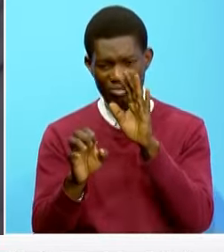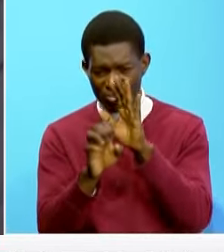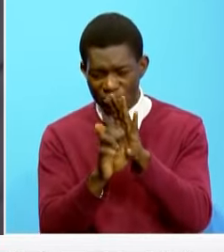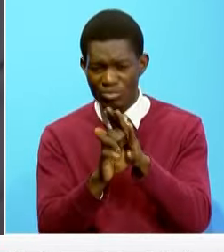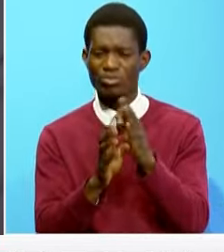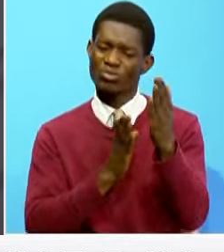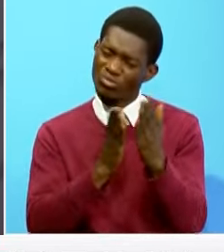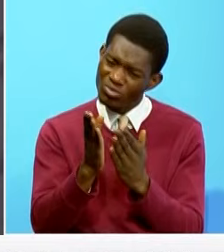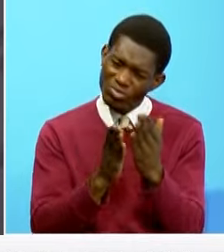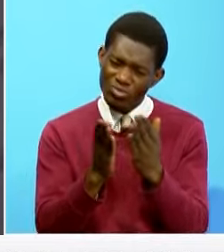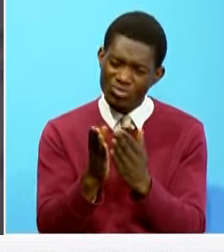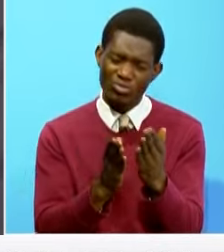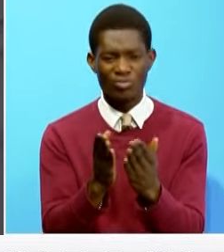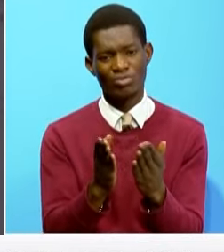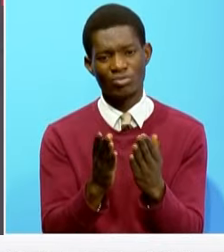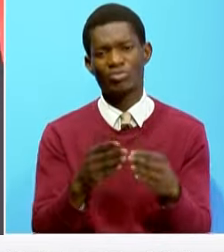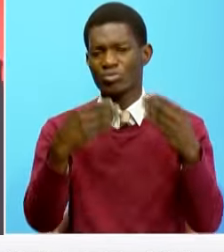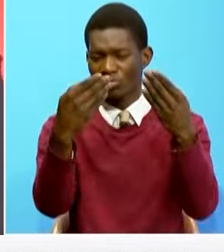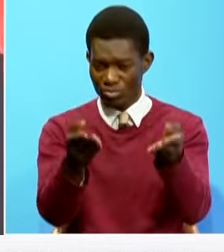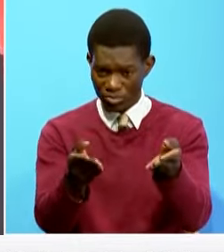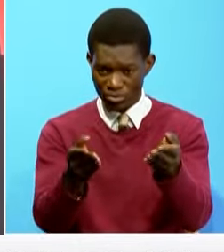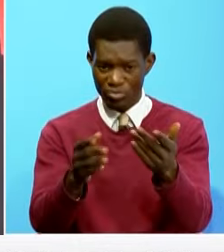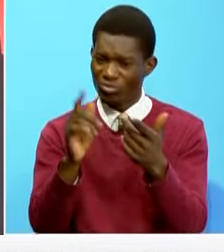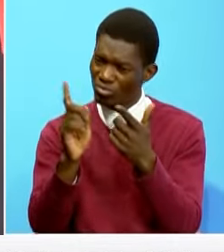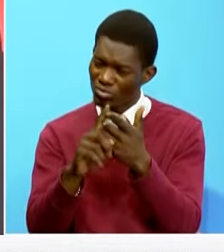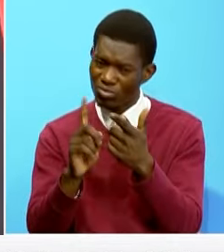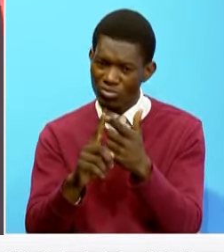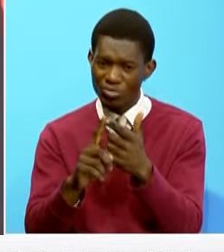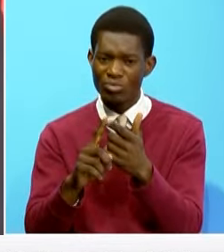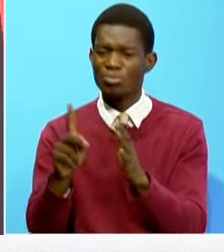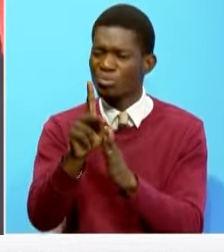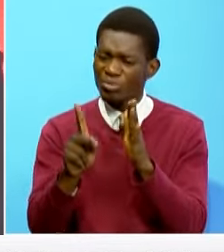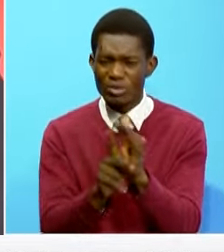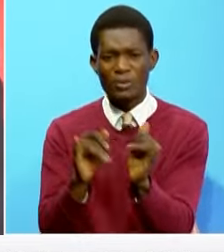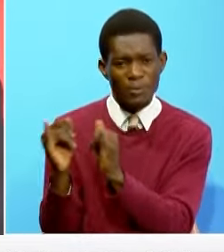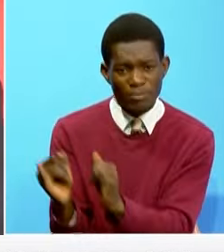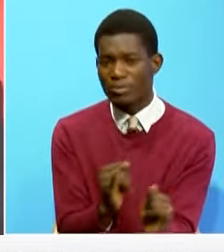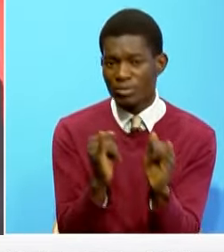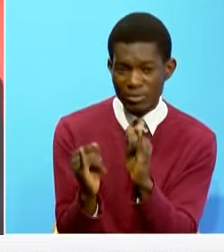implementing policies, and driving economic growth.